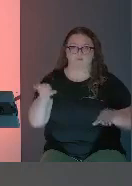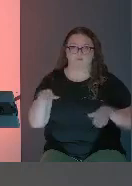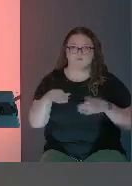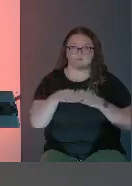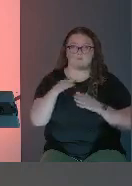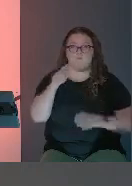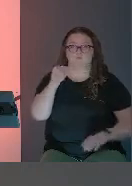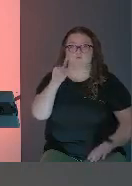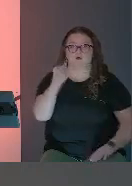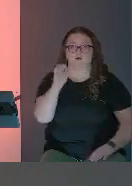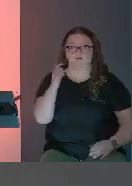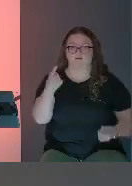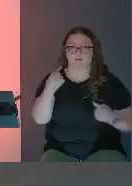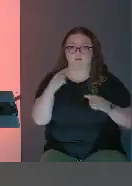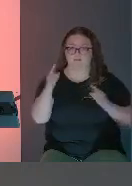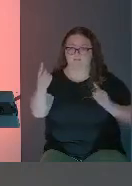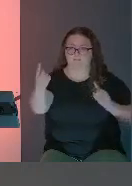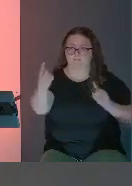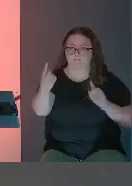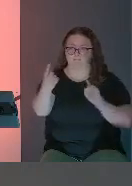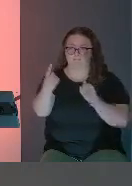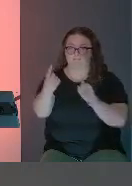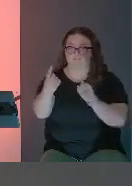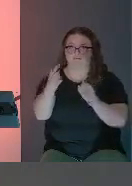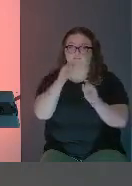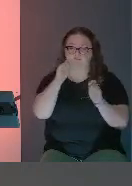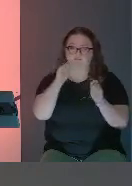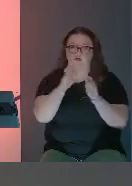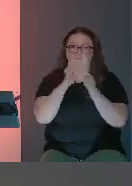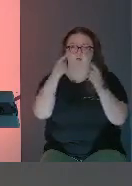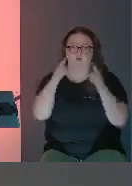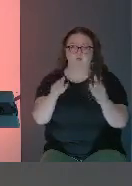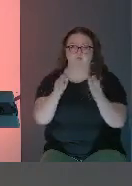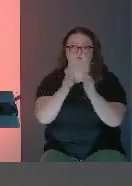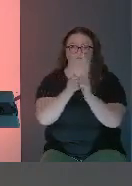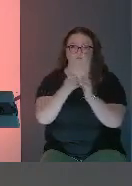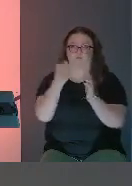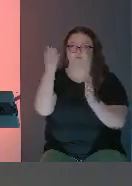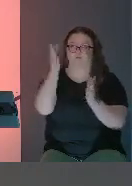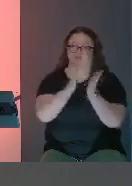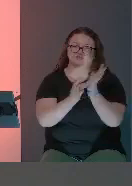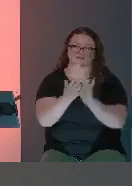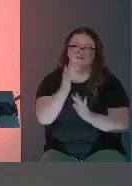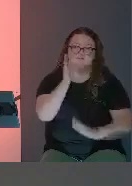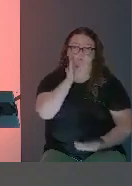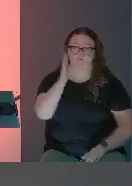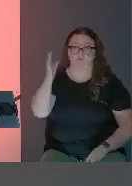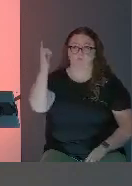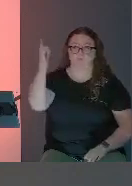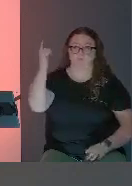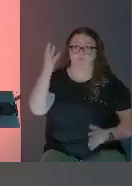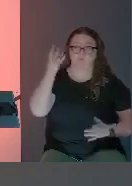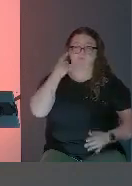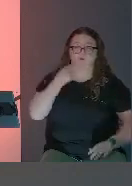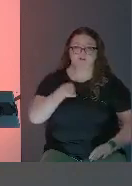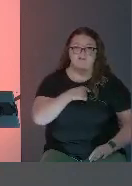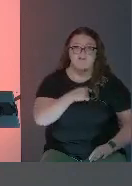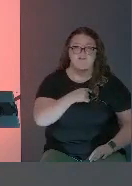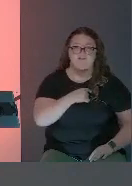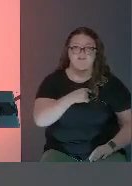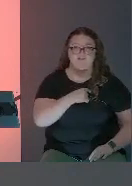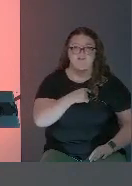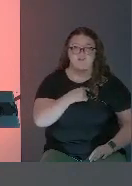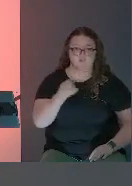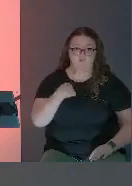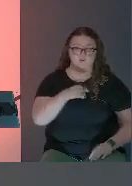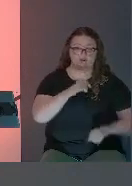because that's exactly what God is going to do, what Jesus is going to do with his bride, the church. She will come to him,